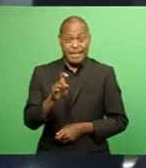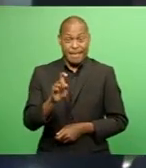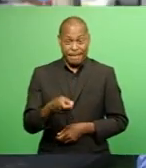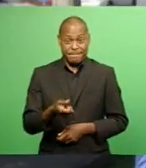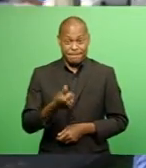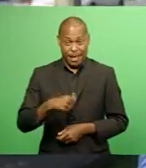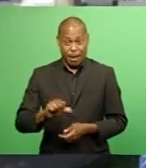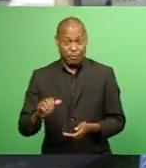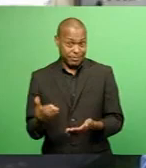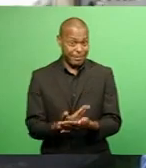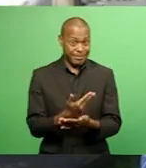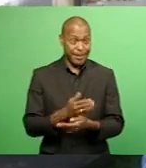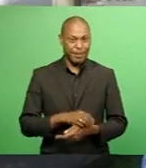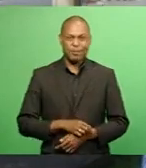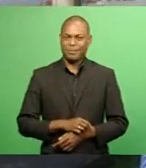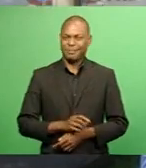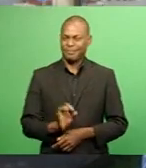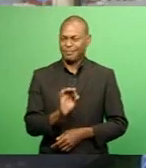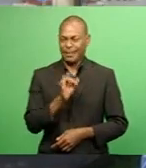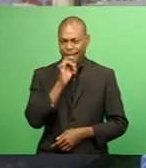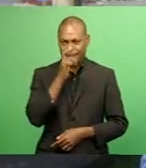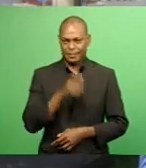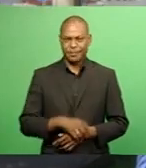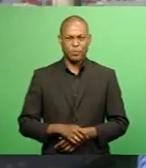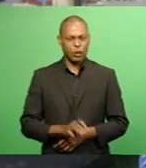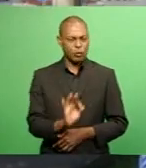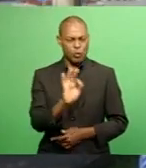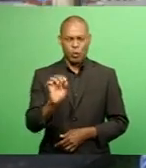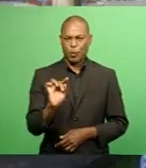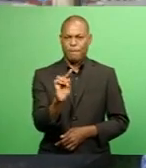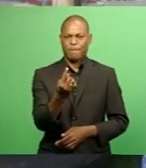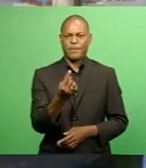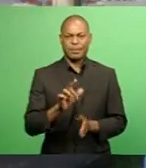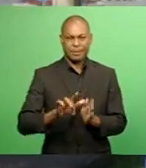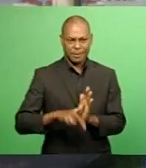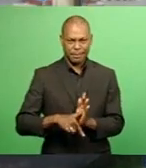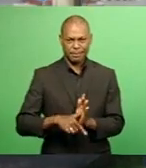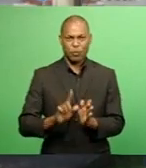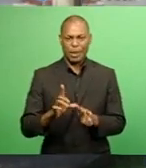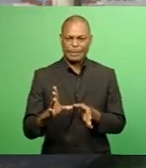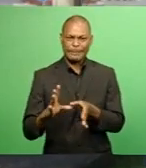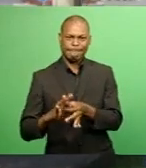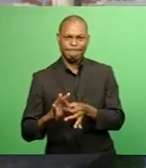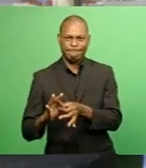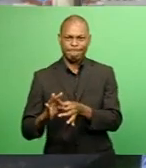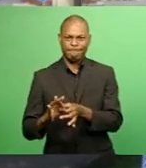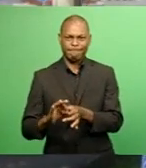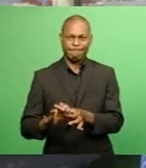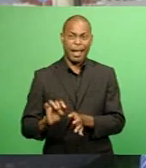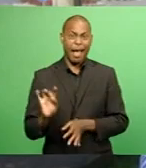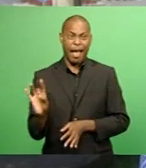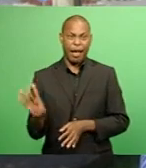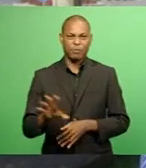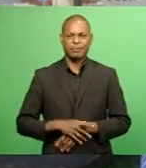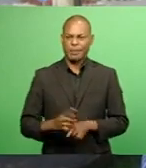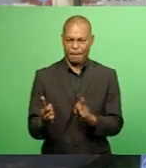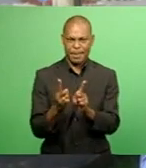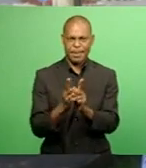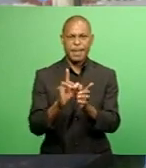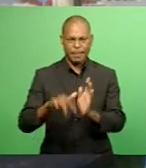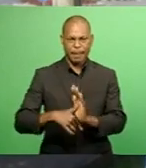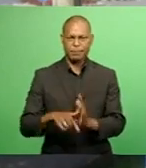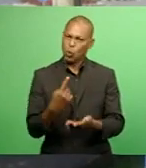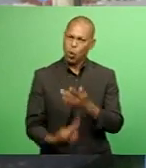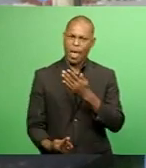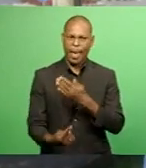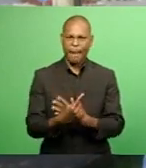party. This is not the first time SODELPA members were locked out during SODELPA management meeting, as this also happened